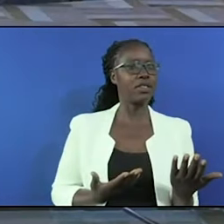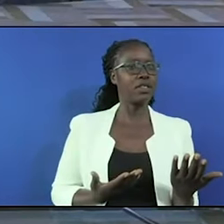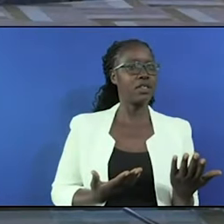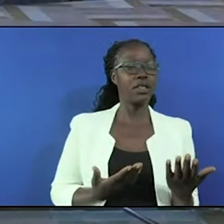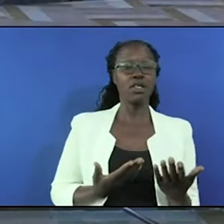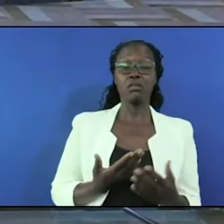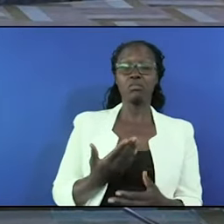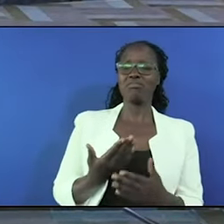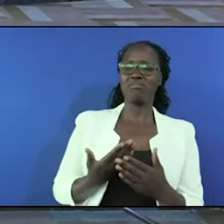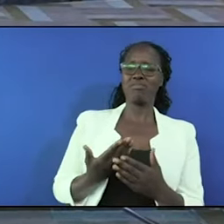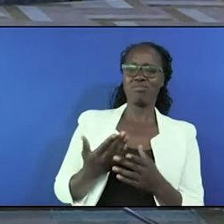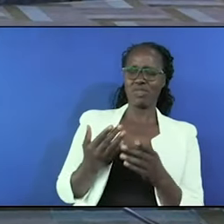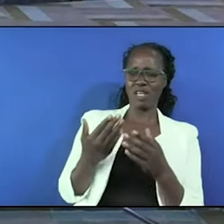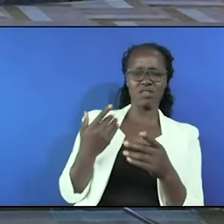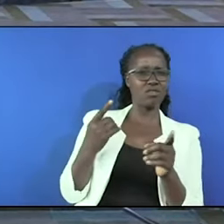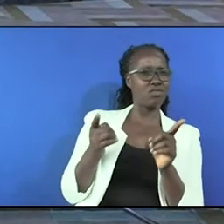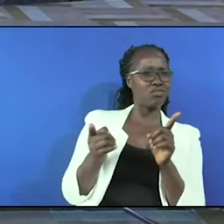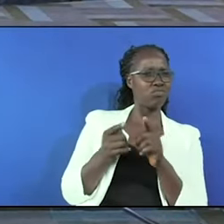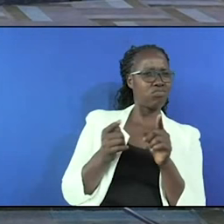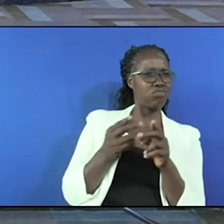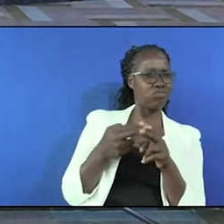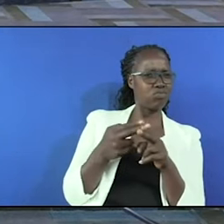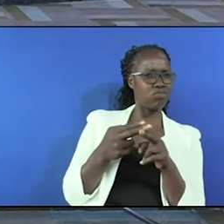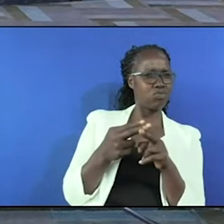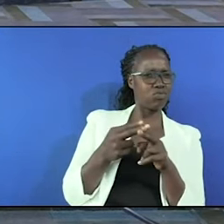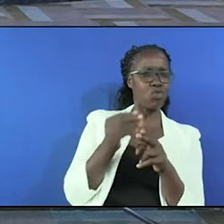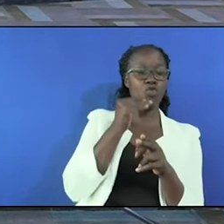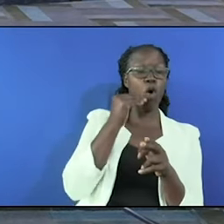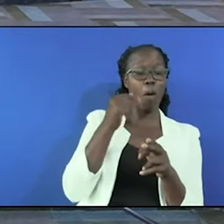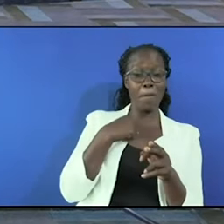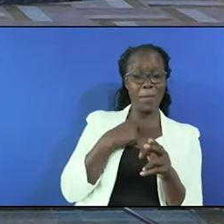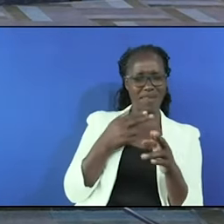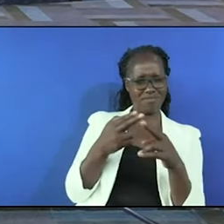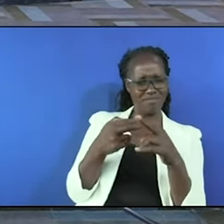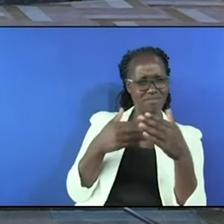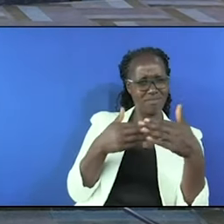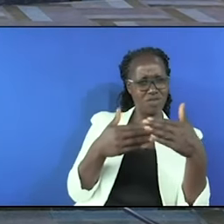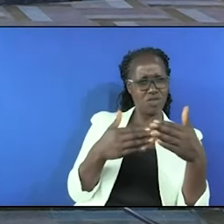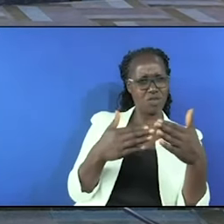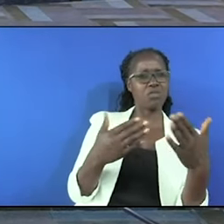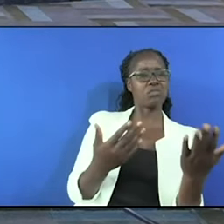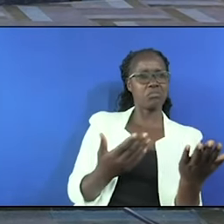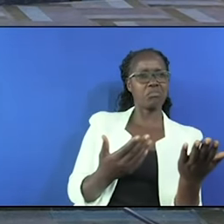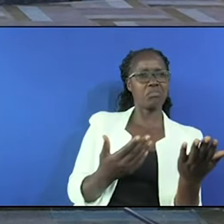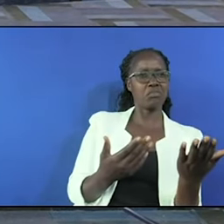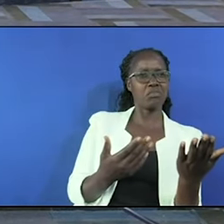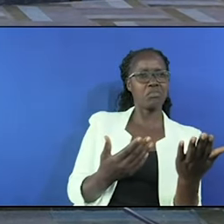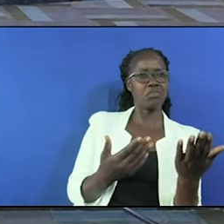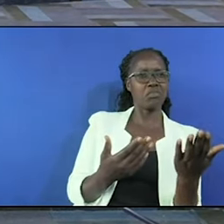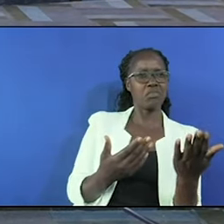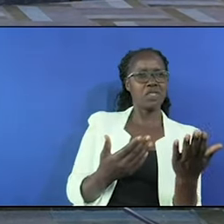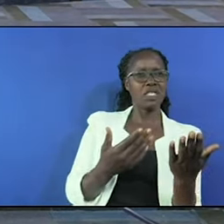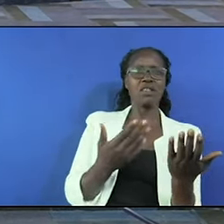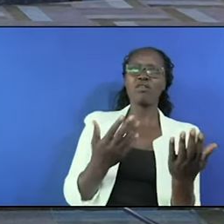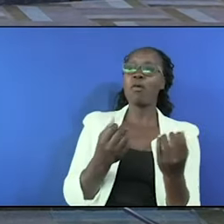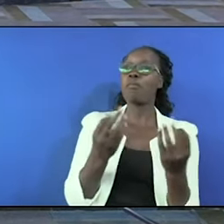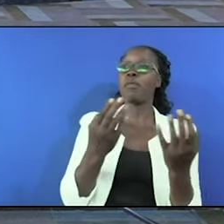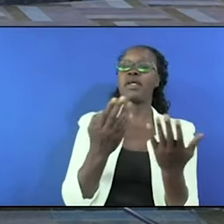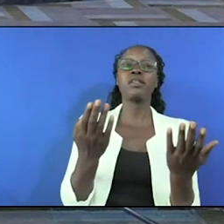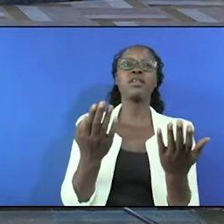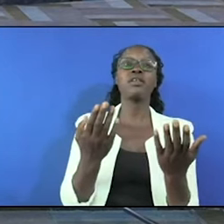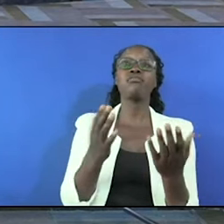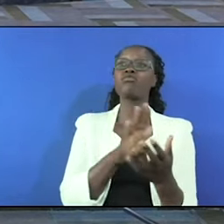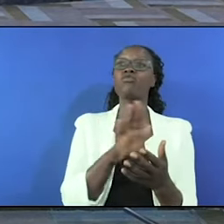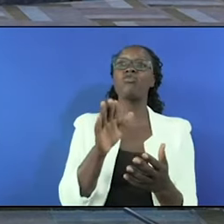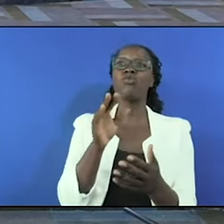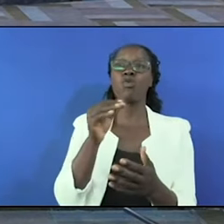Not too long ago, near my home, not too very far away, but near my home. Forgive me, those of you who come from where I